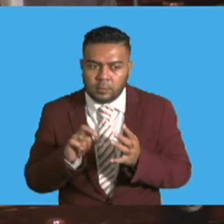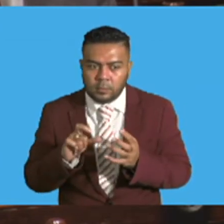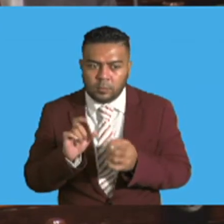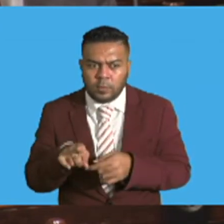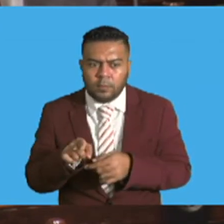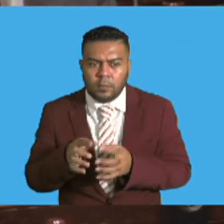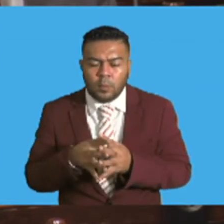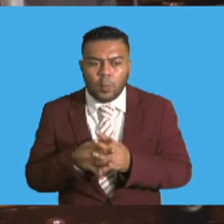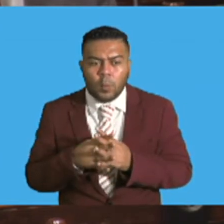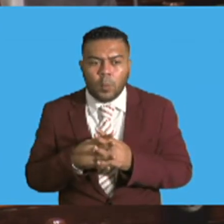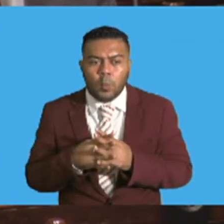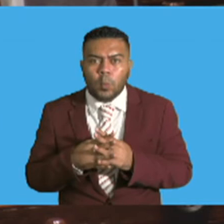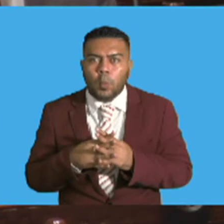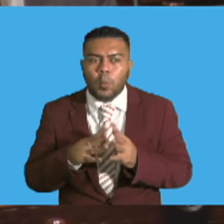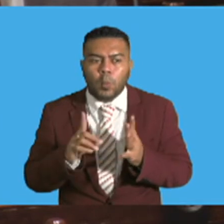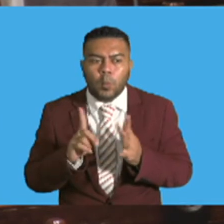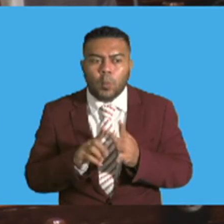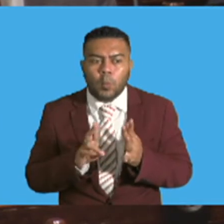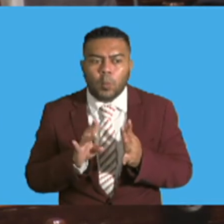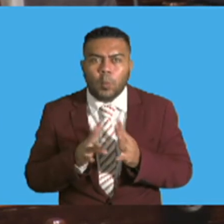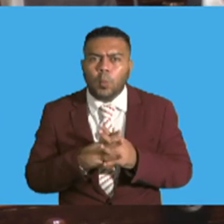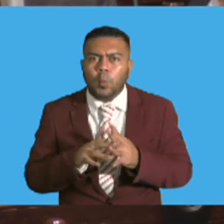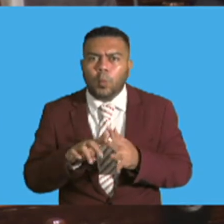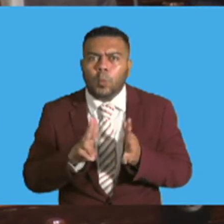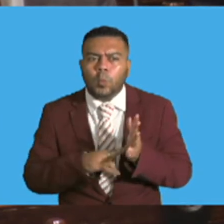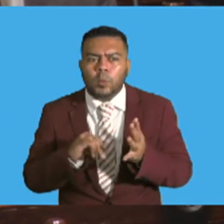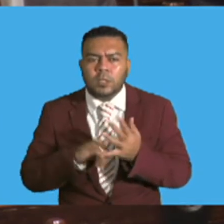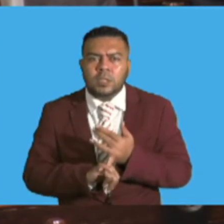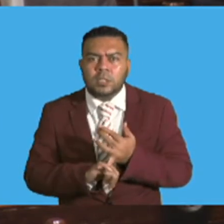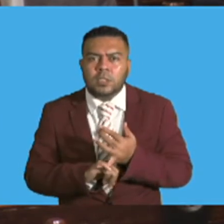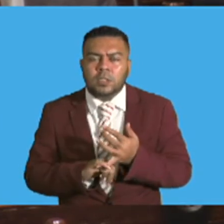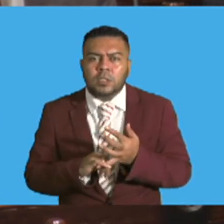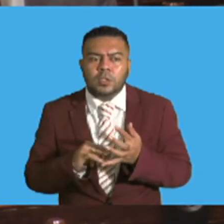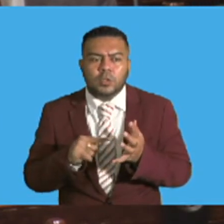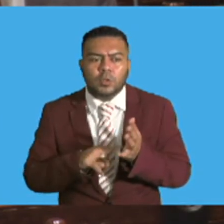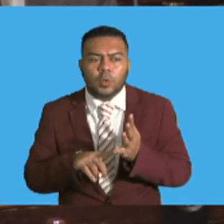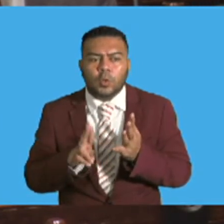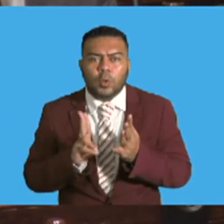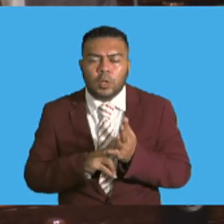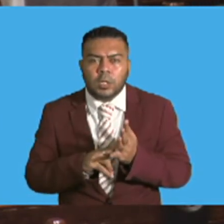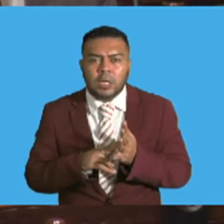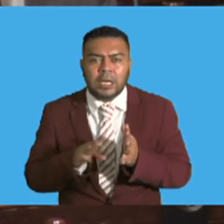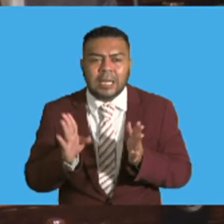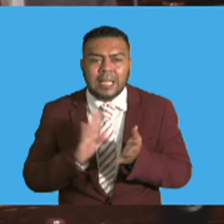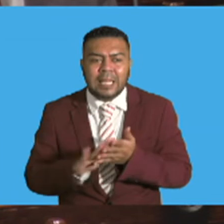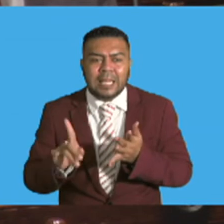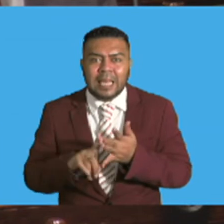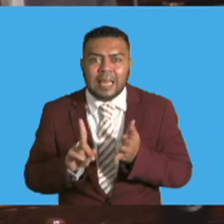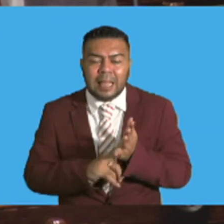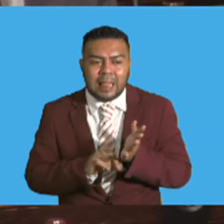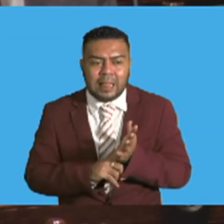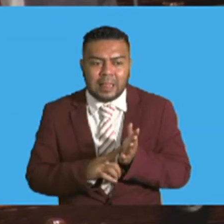Hill. Again, as we all know, he won a medal for us. He started up his own business again. He's featured in the under